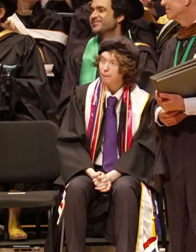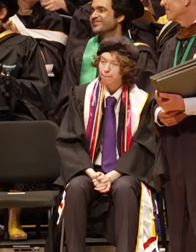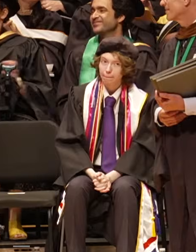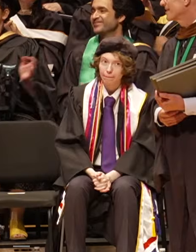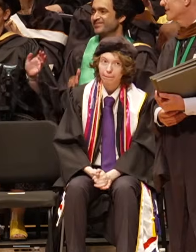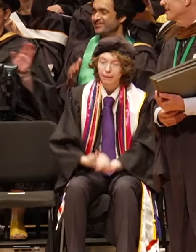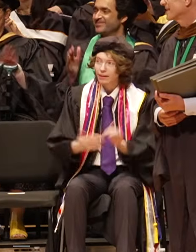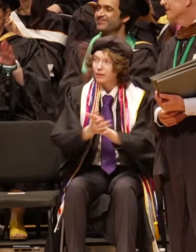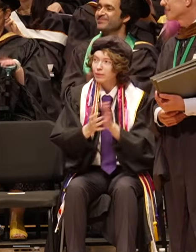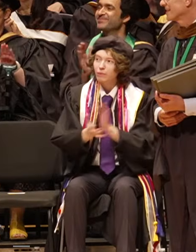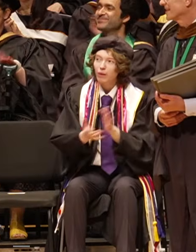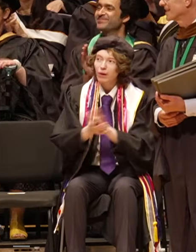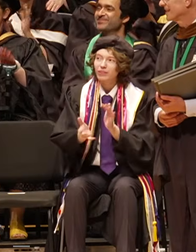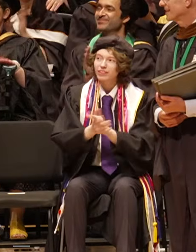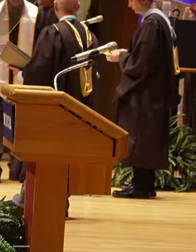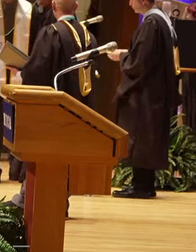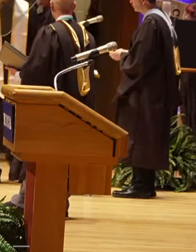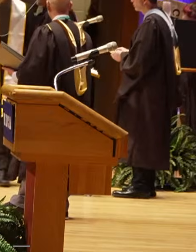Raul Fernando.